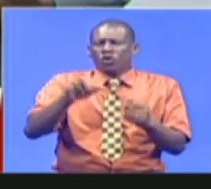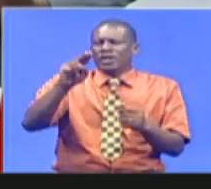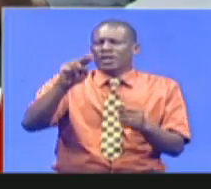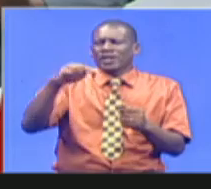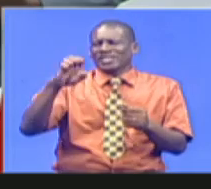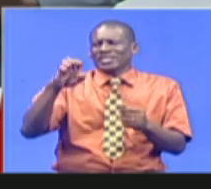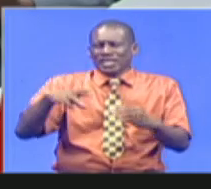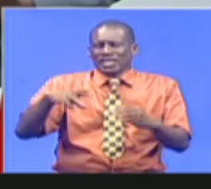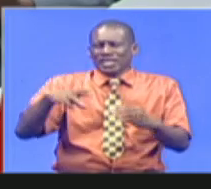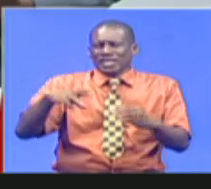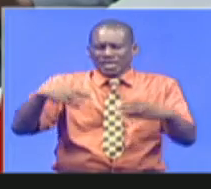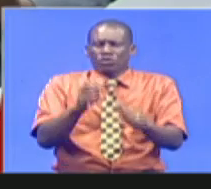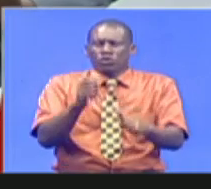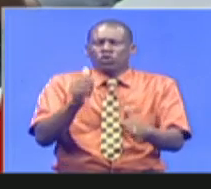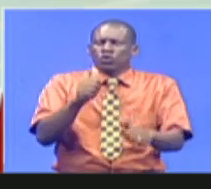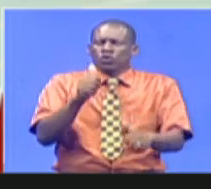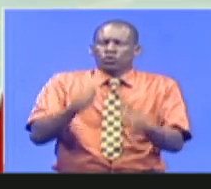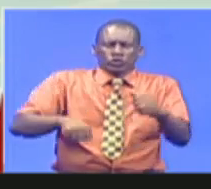play later on tonight.